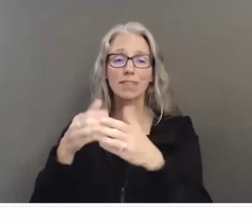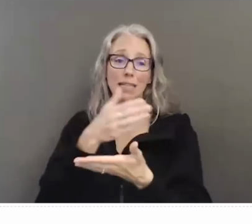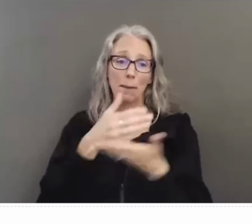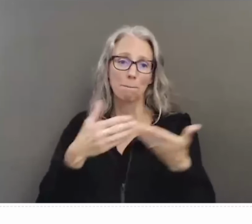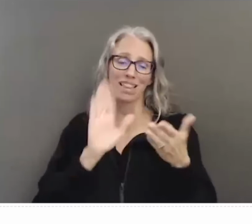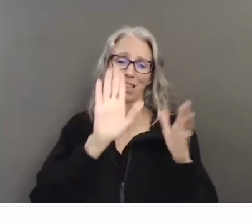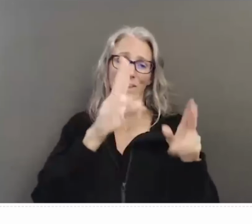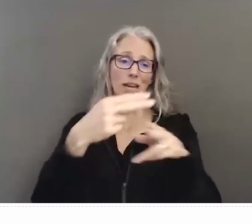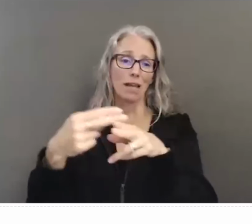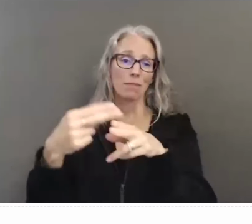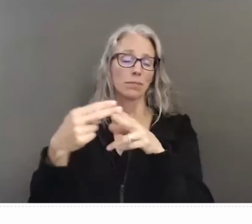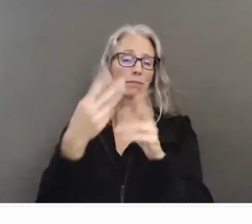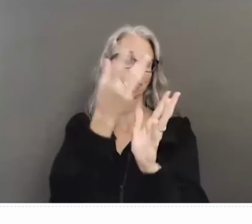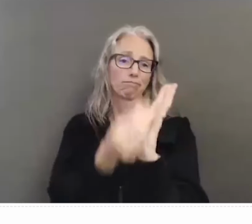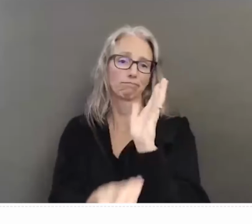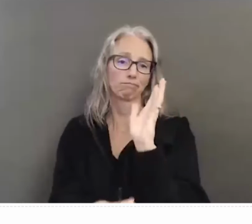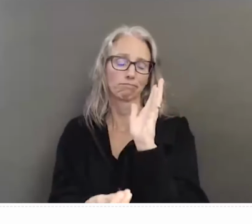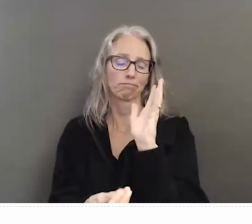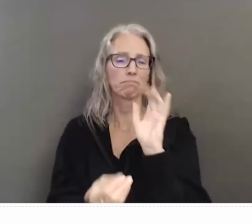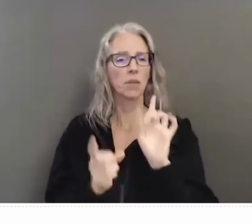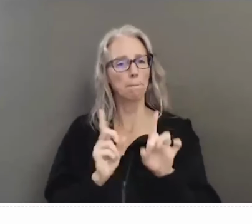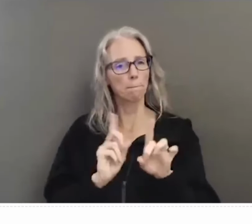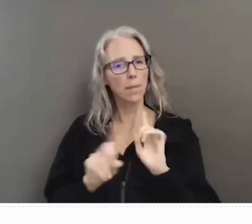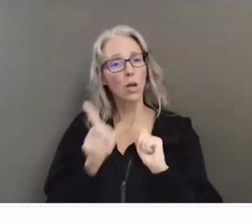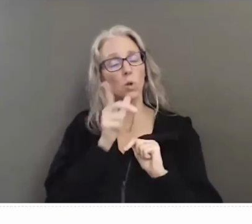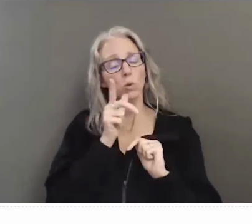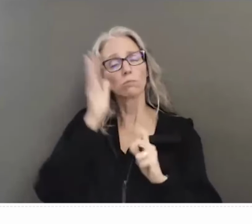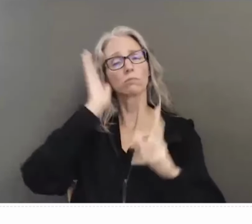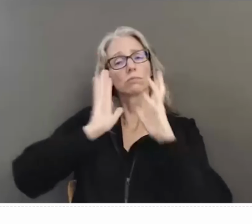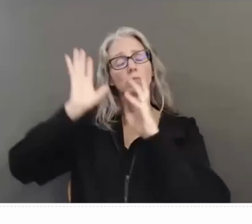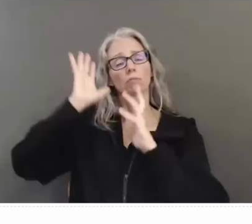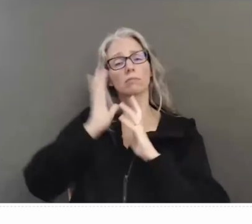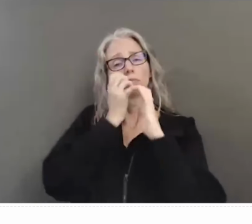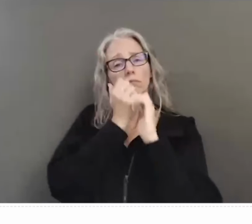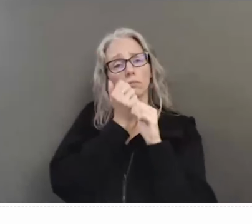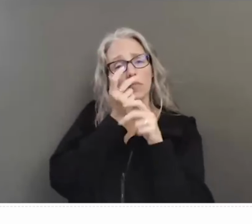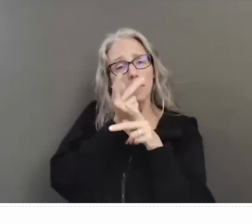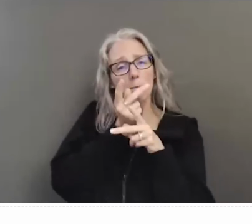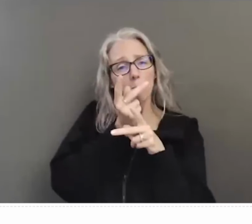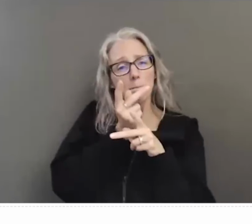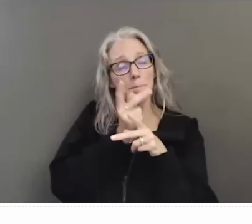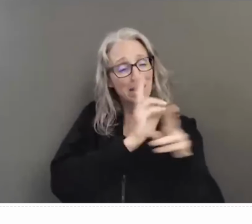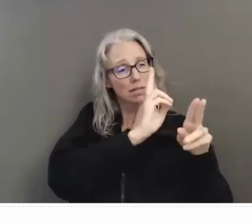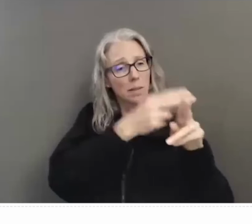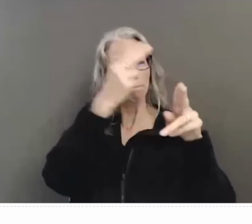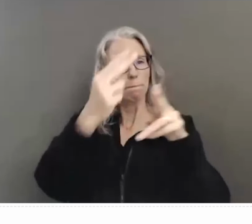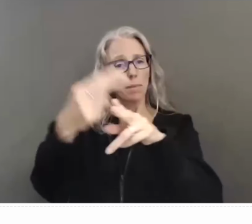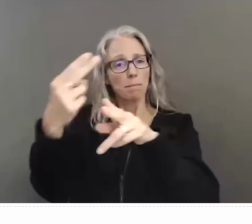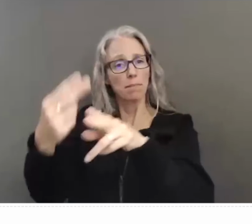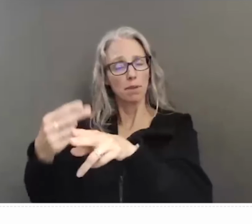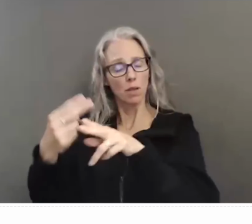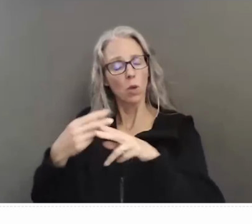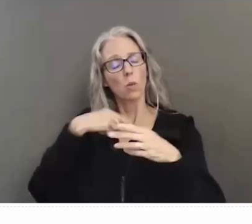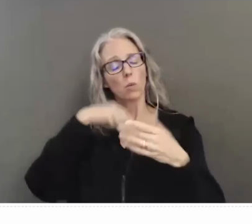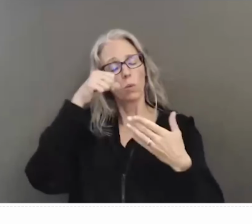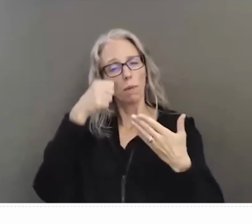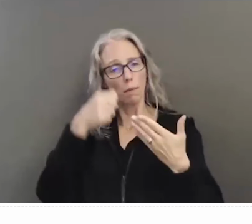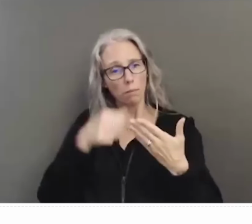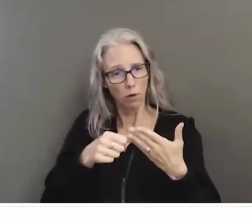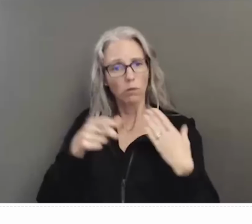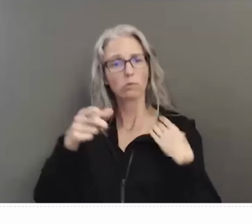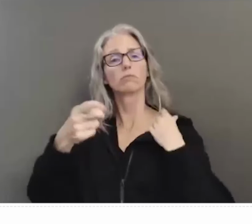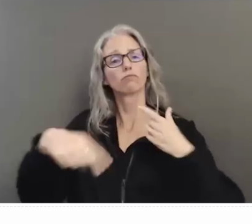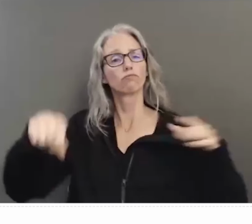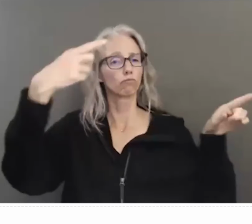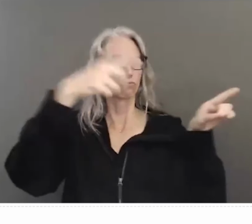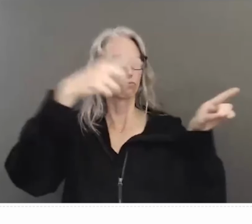the names of its original keepers, we remember that this territory continues to be subject to the dish with one spoon Wampum Belt Covenant,